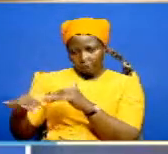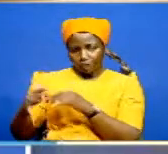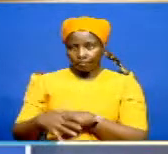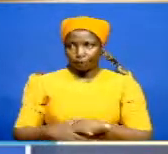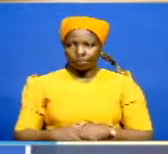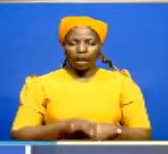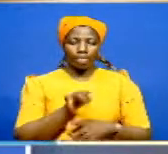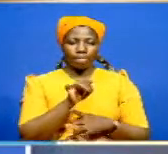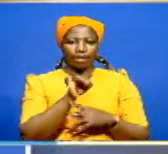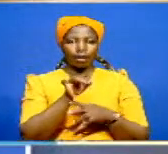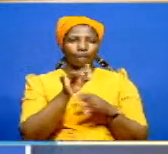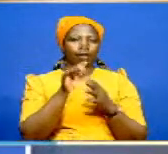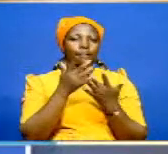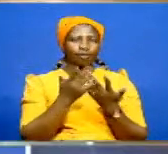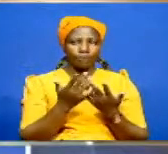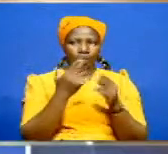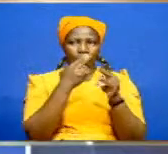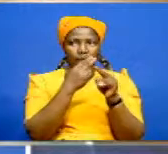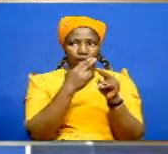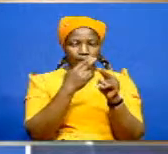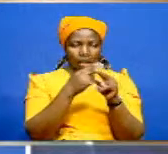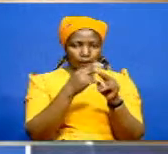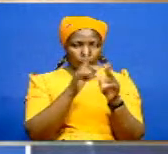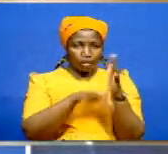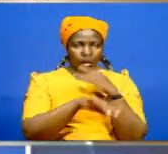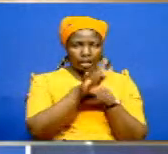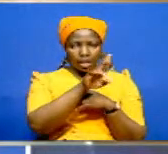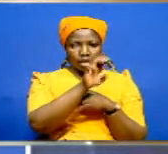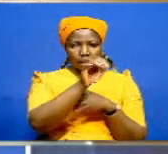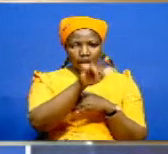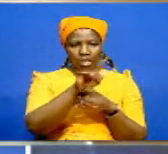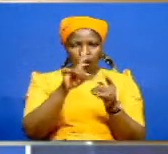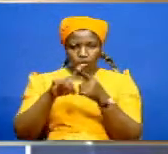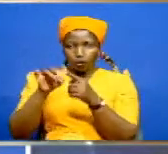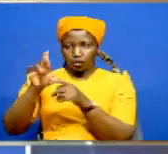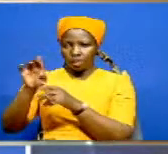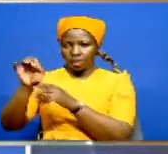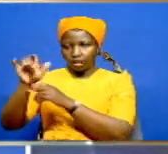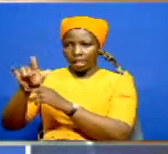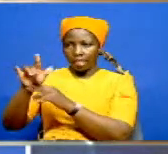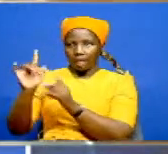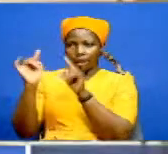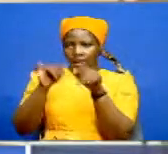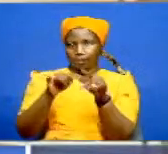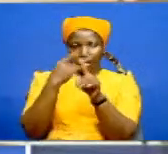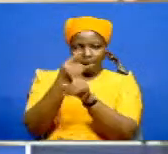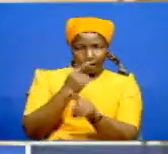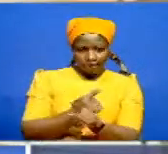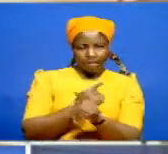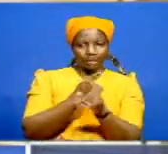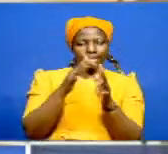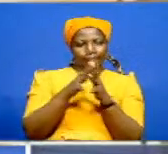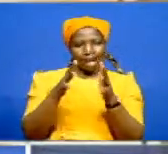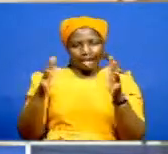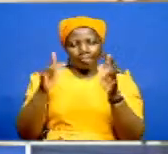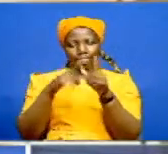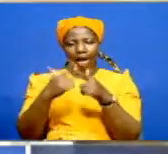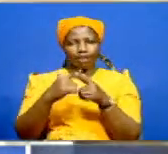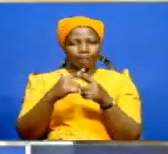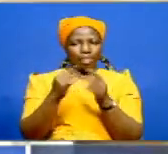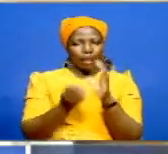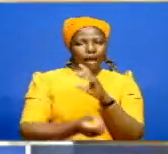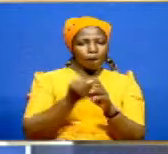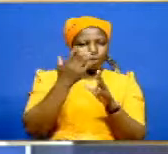tape, also known as the reel-to-reel, came in different sizes, and the producer picked the one to use based on the length of the intended